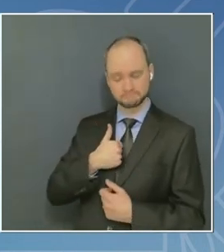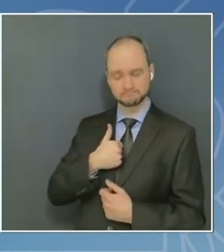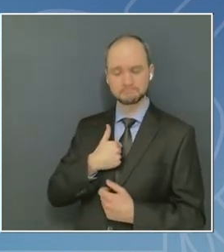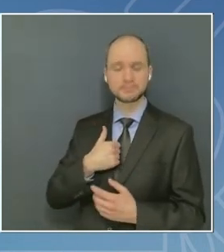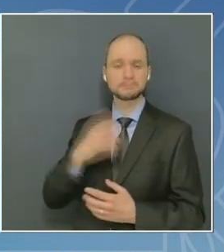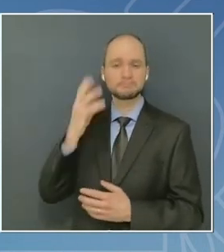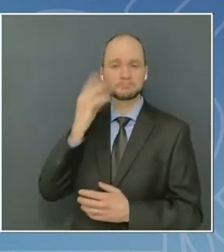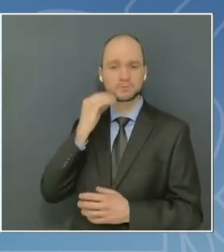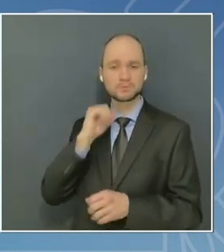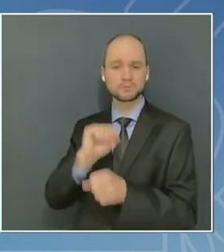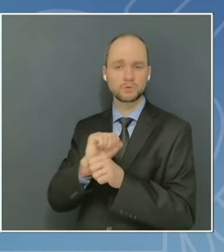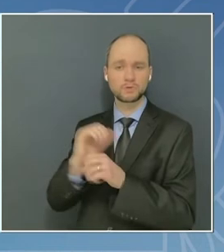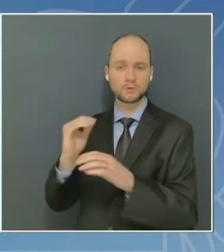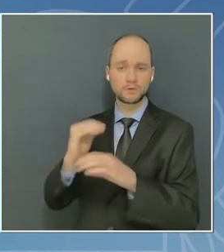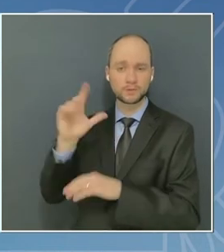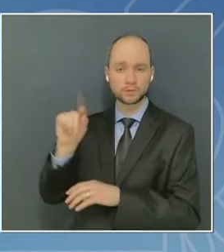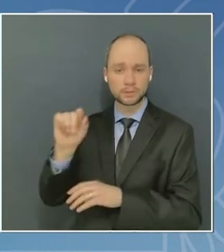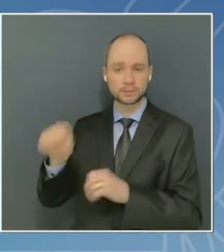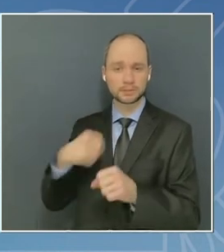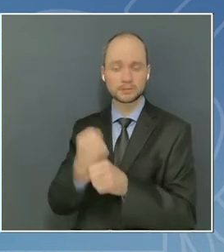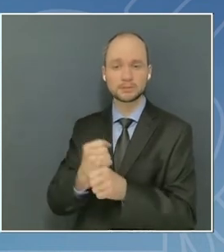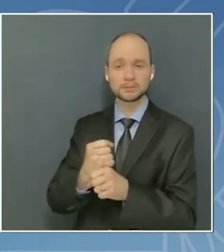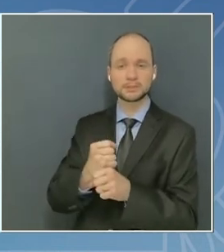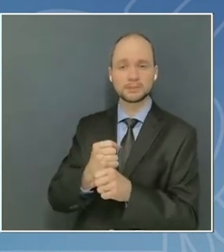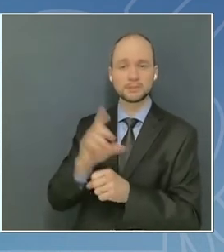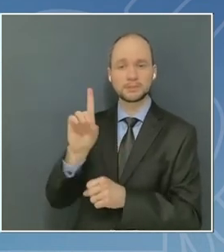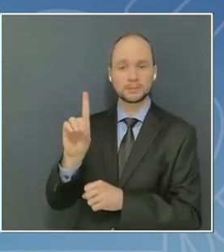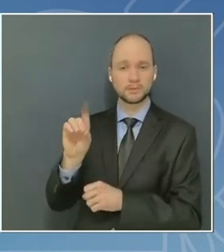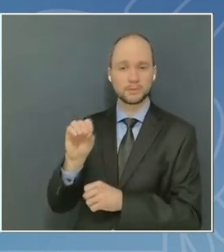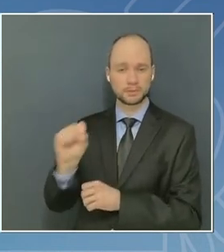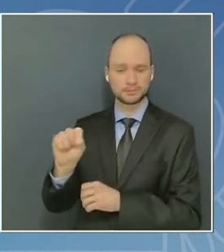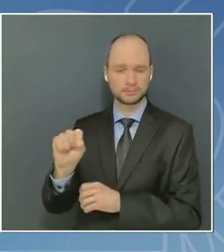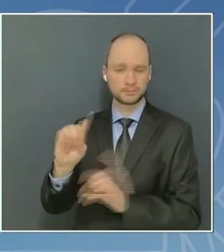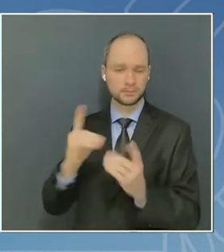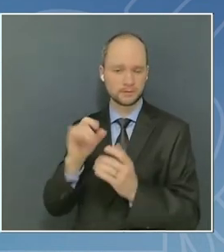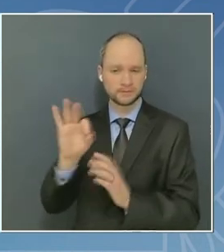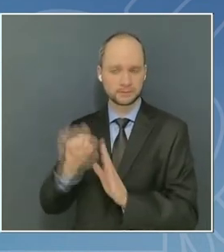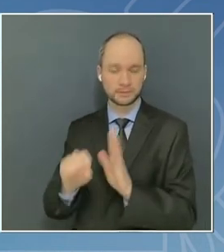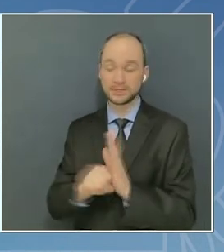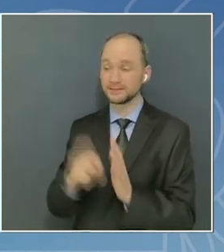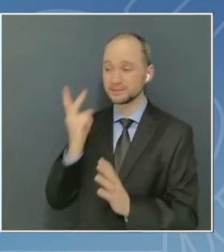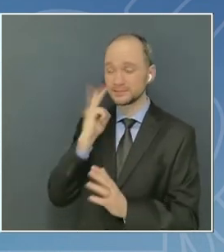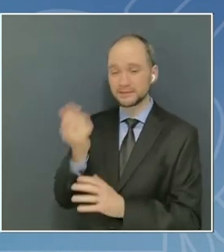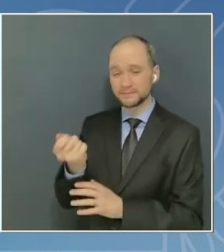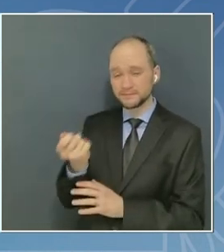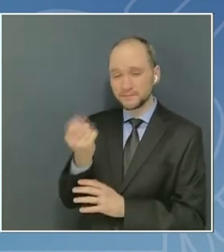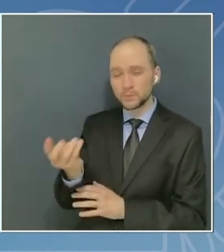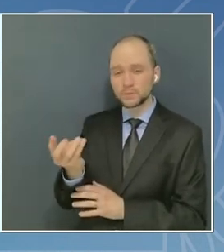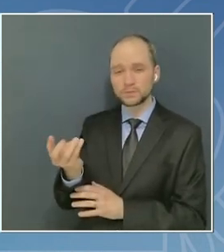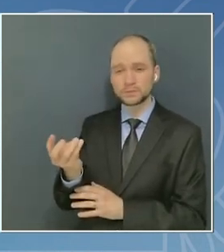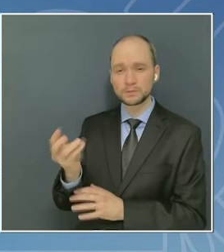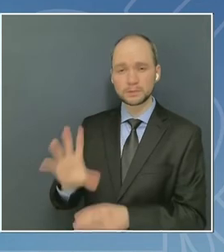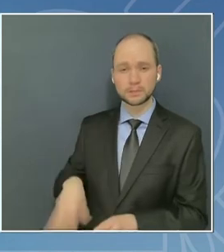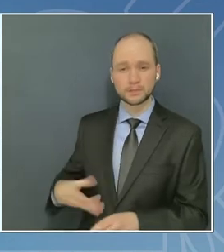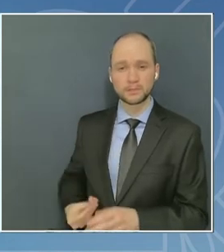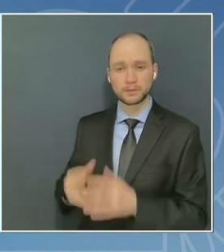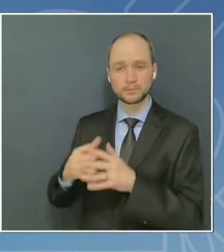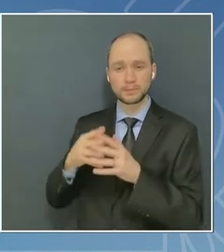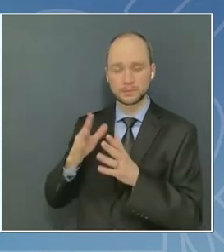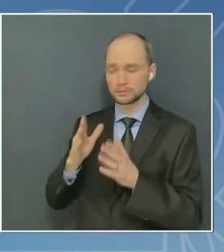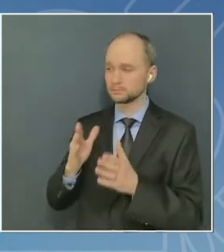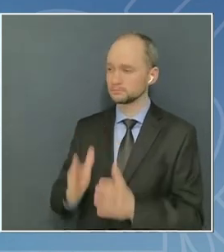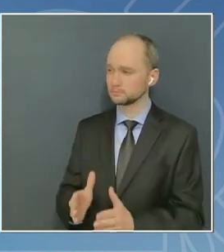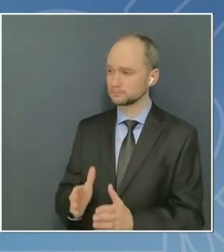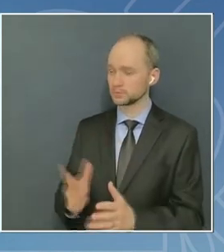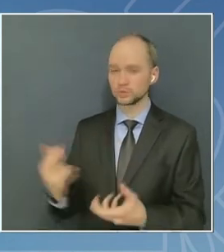years, I have seen only a handful of Cambodian Americans join the State Department during my time.